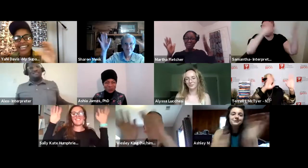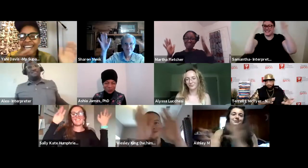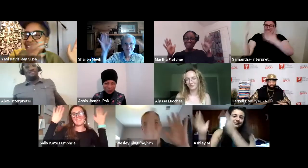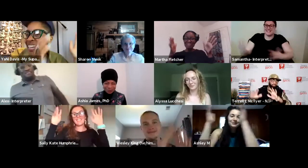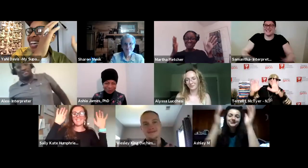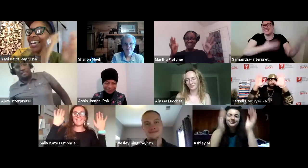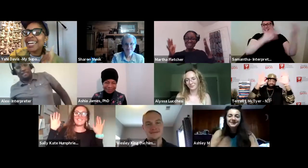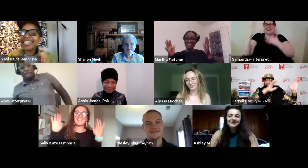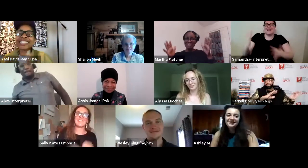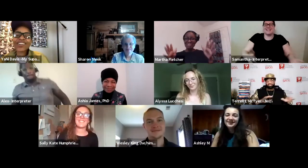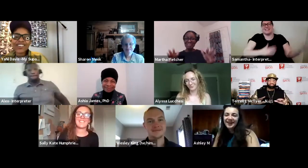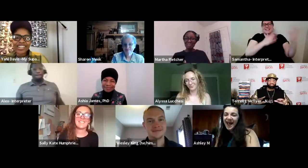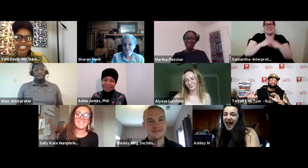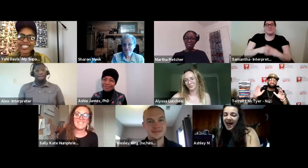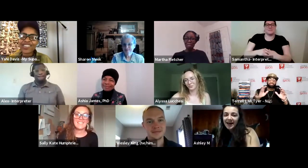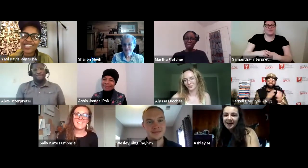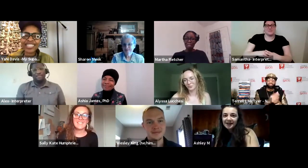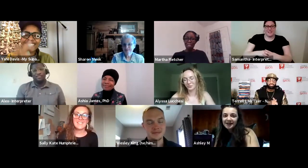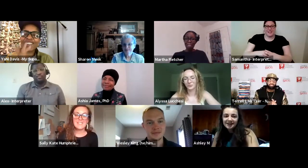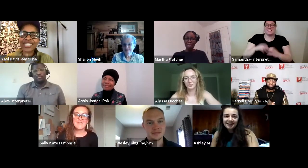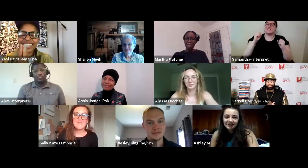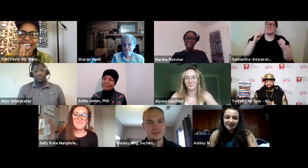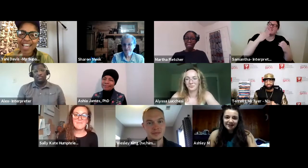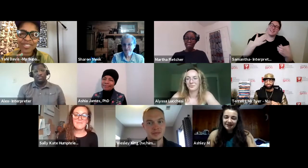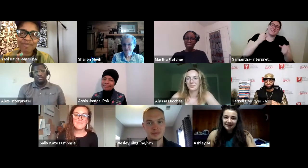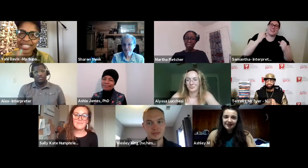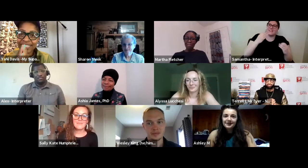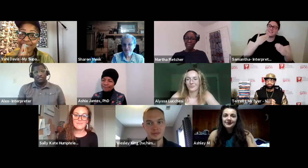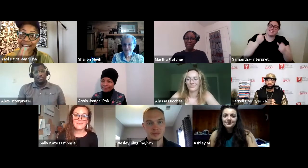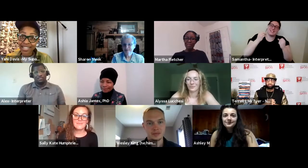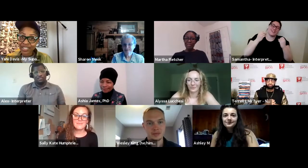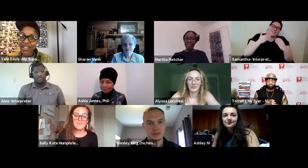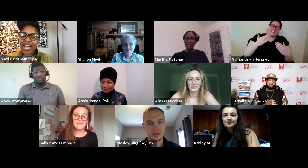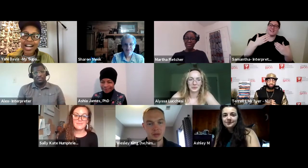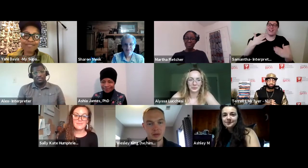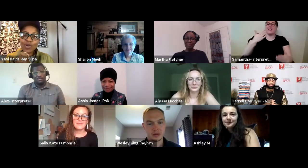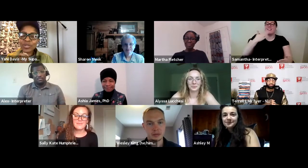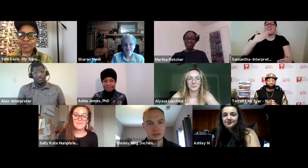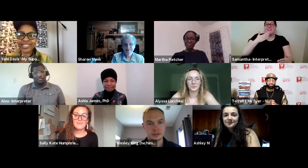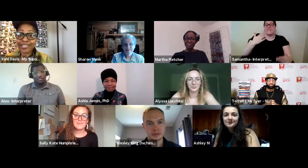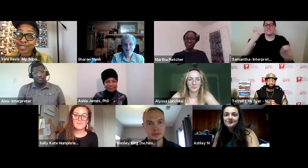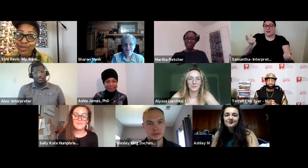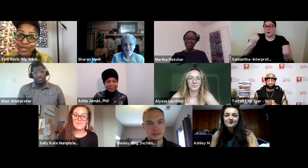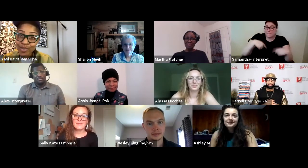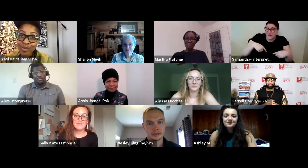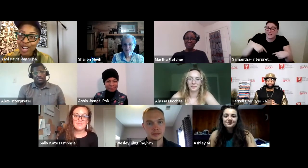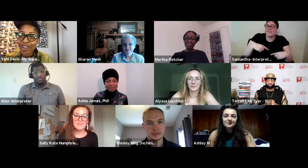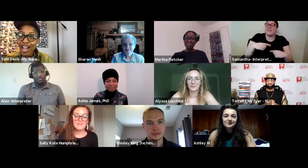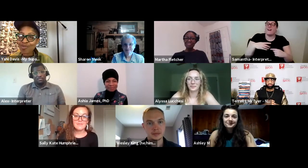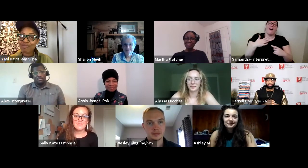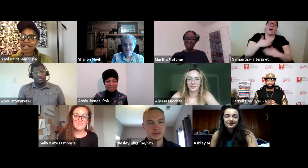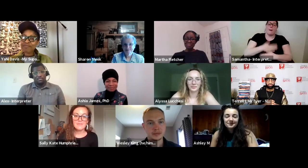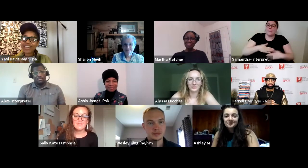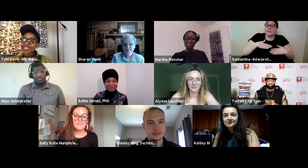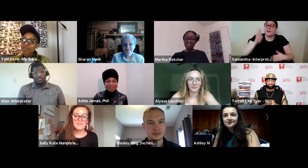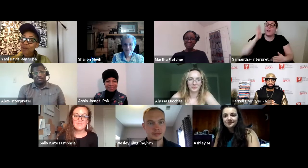applause. It's so good, so good, so good to have you, my dear doctor. I'm going to be in touch with you around how